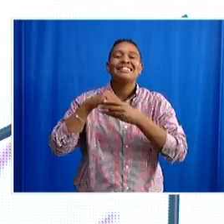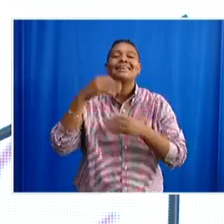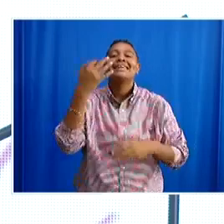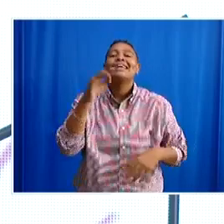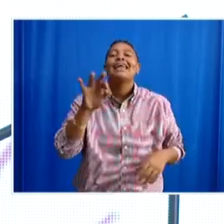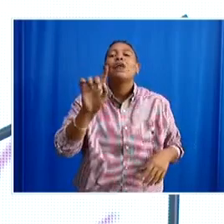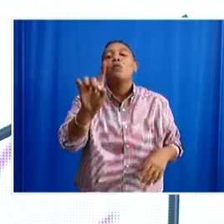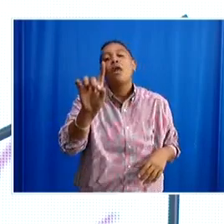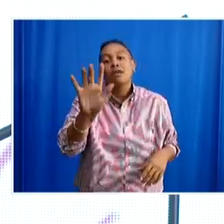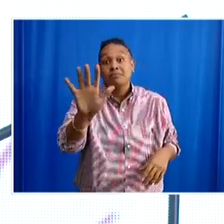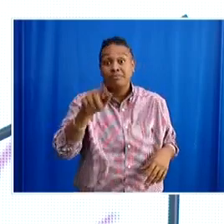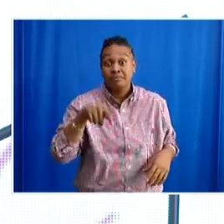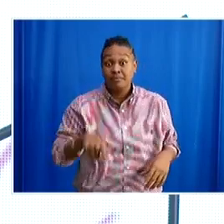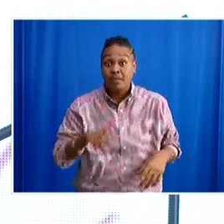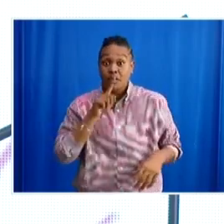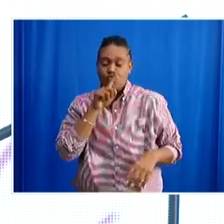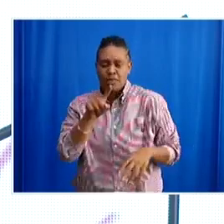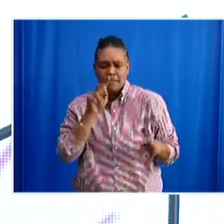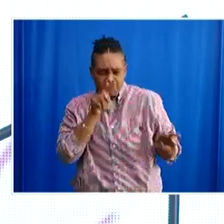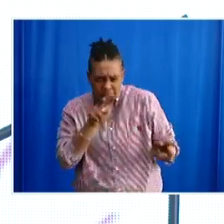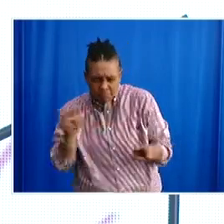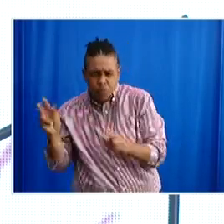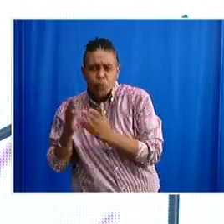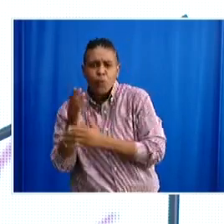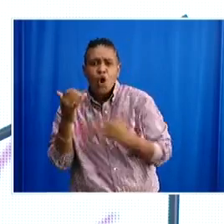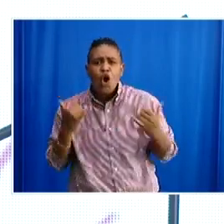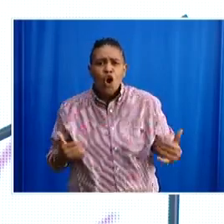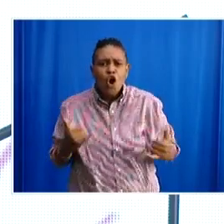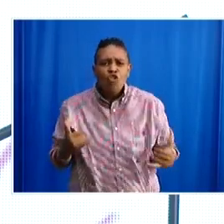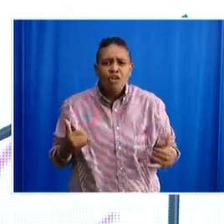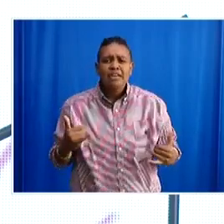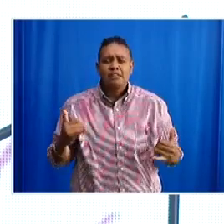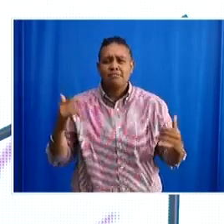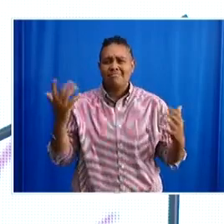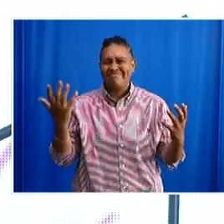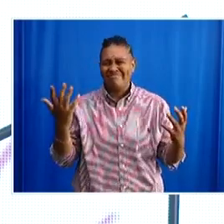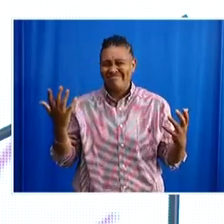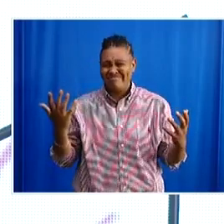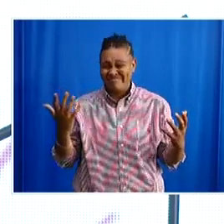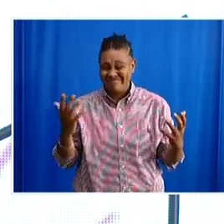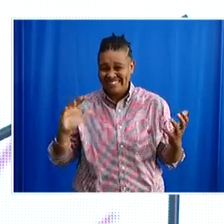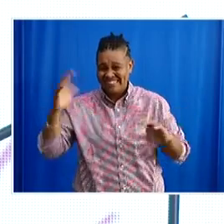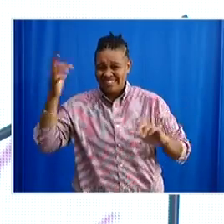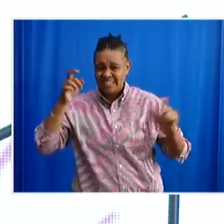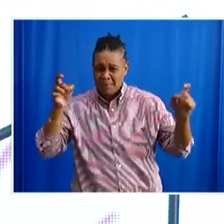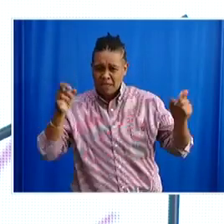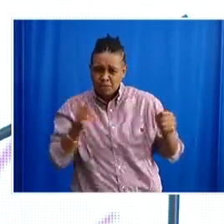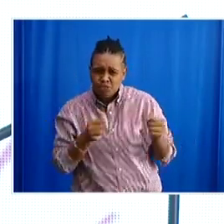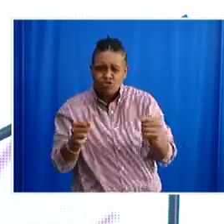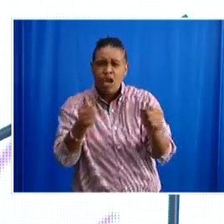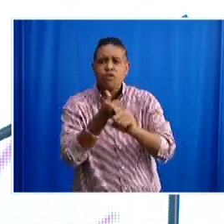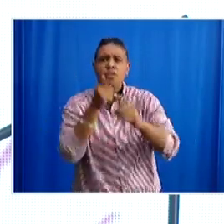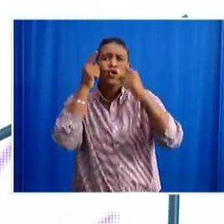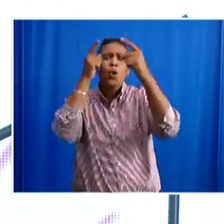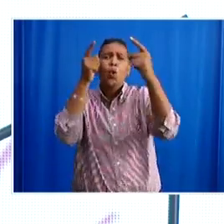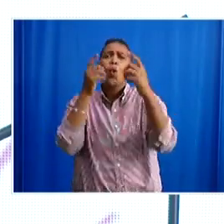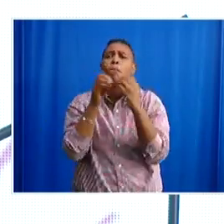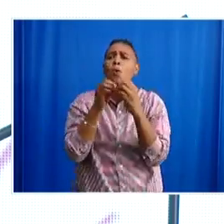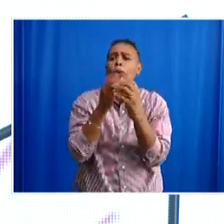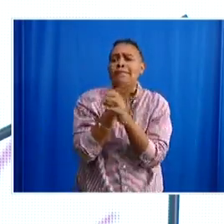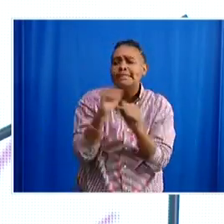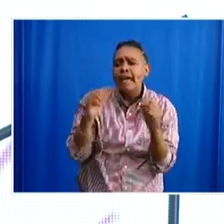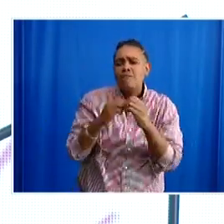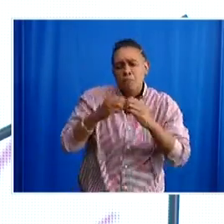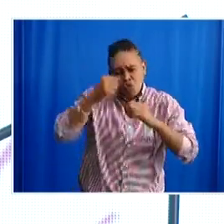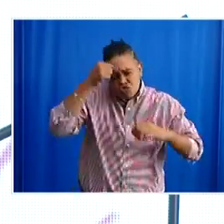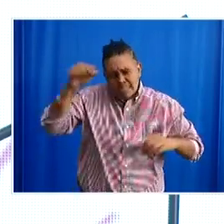1991. And this is reinforced through the current Regional Comprehensive Disaster Management Strategy, which has the goal of safer, more